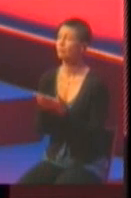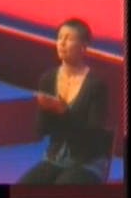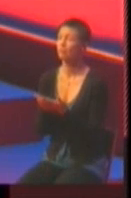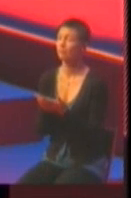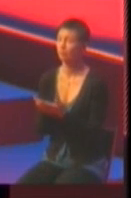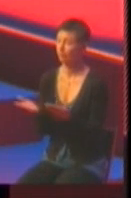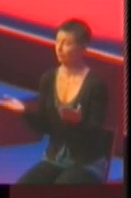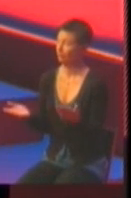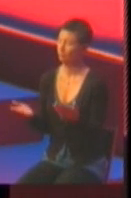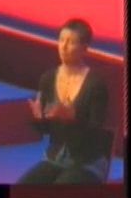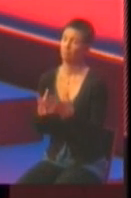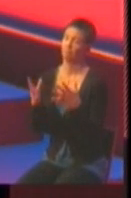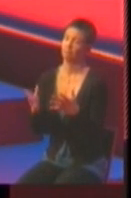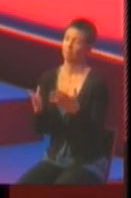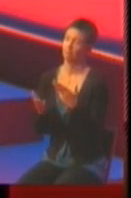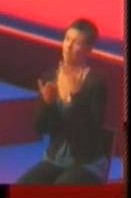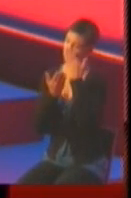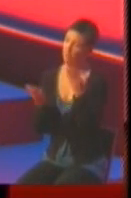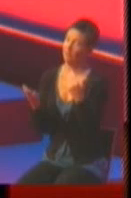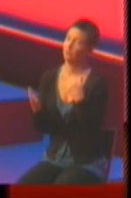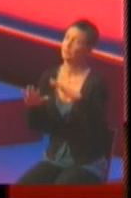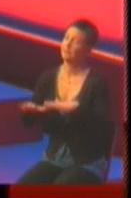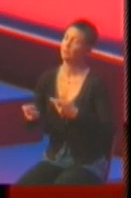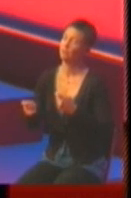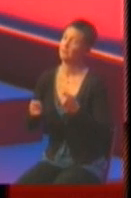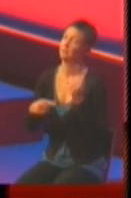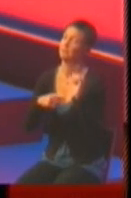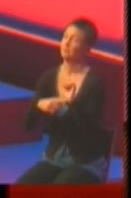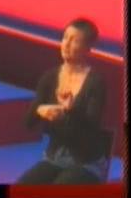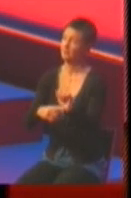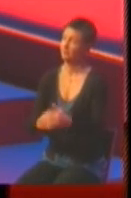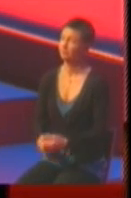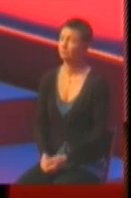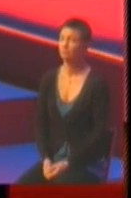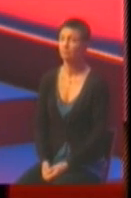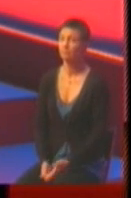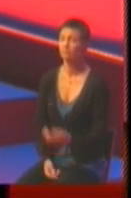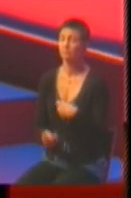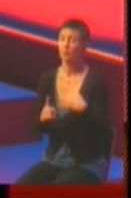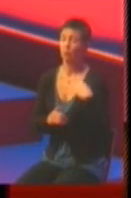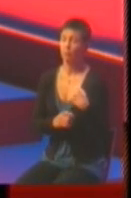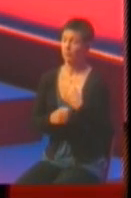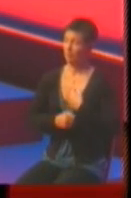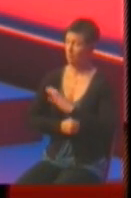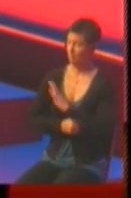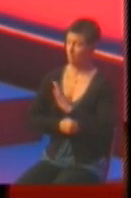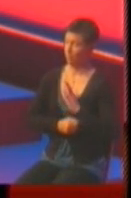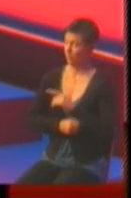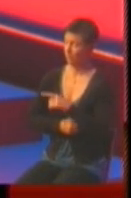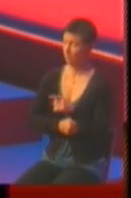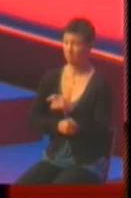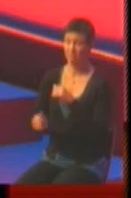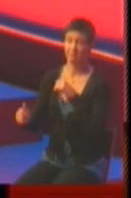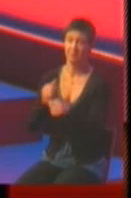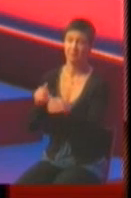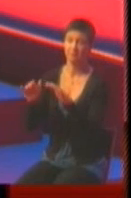Conference, it's an enormous privilege to be the Secretary of State for Defence, representing our armed forces, the best